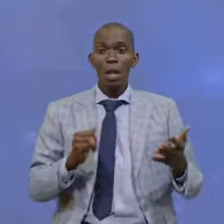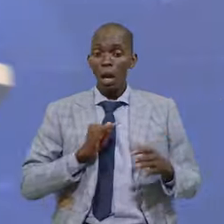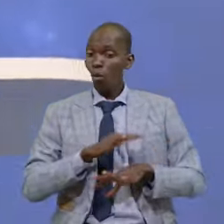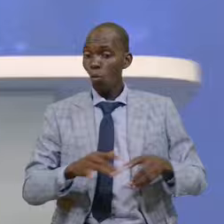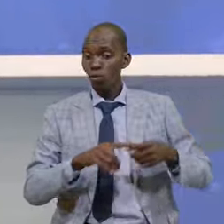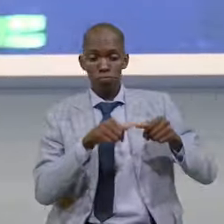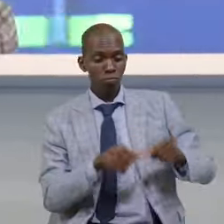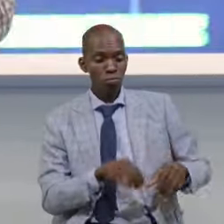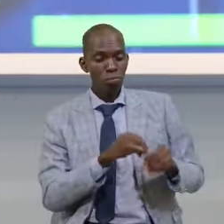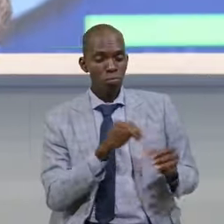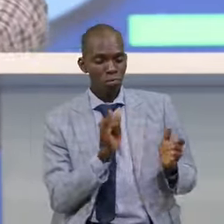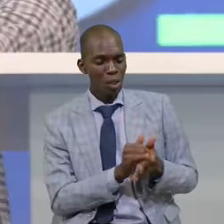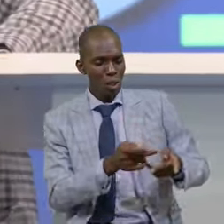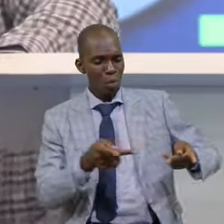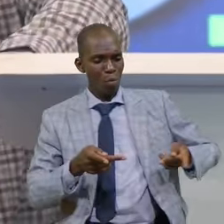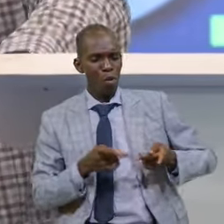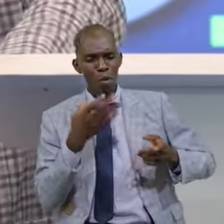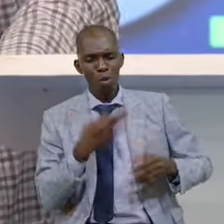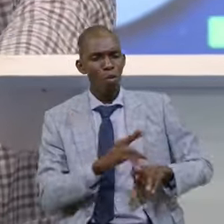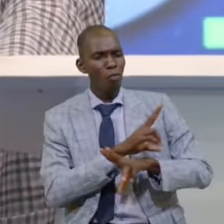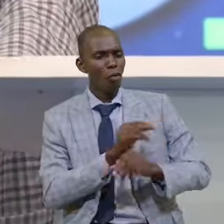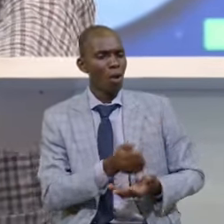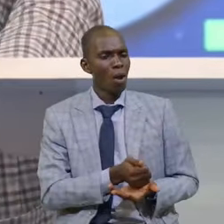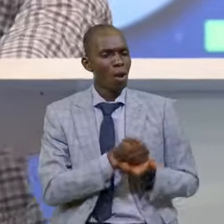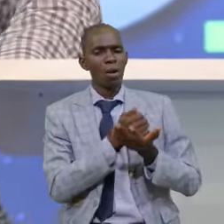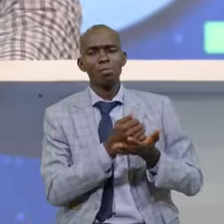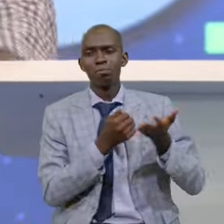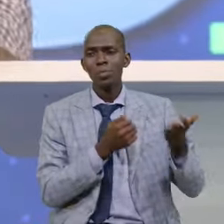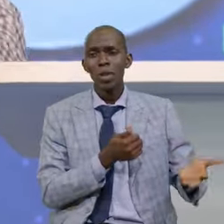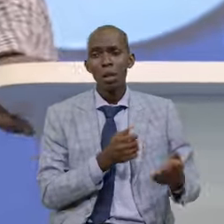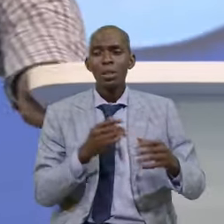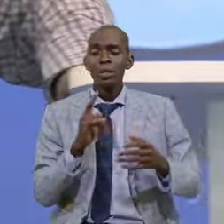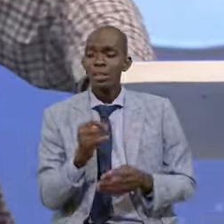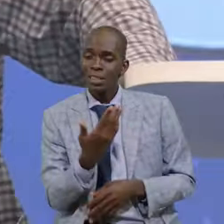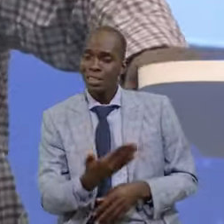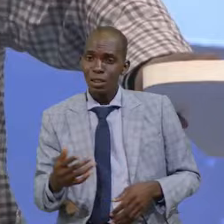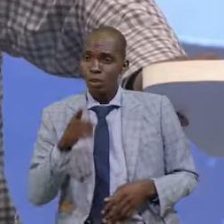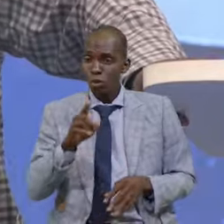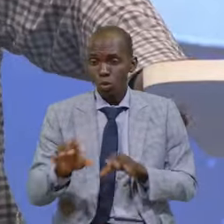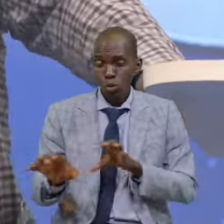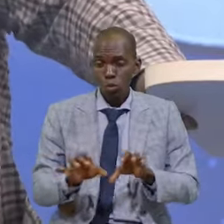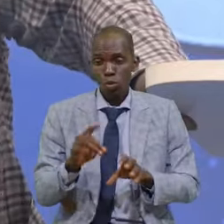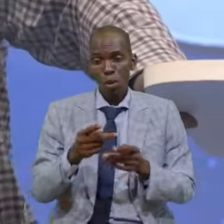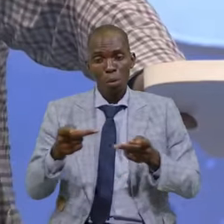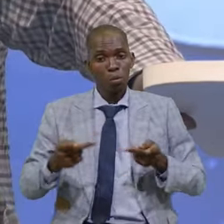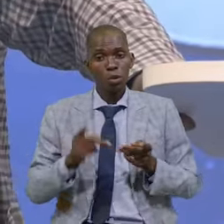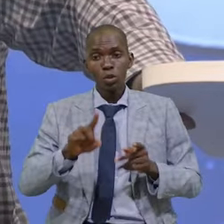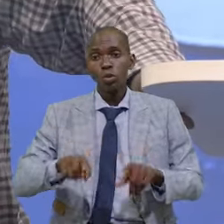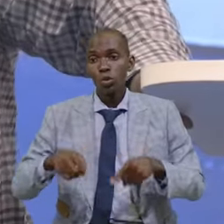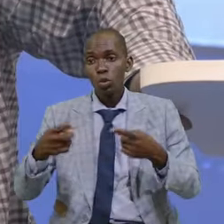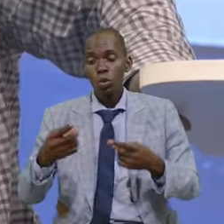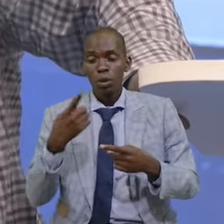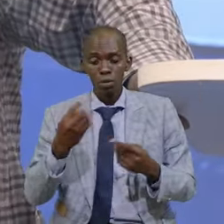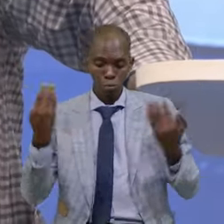dungeon of helplessness? That the things you do, the places you go, the dress